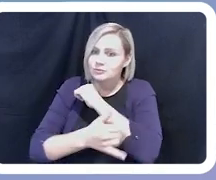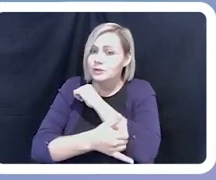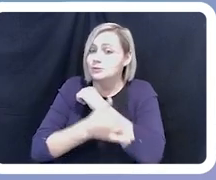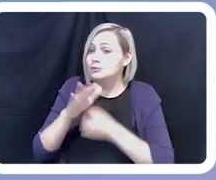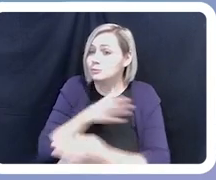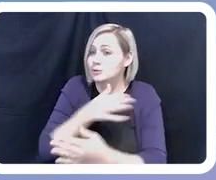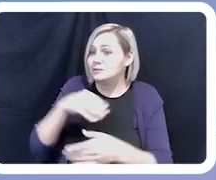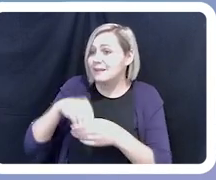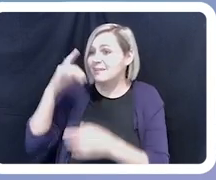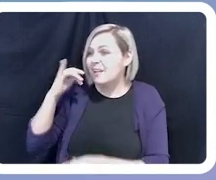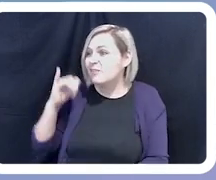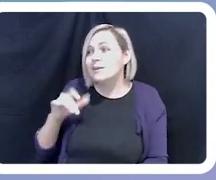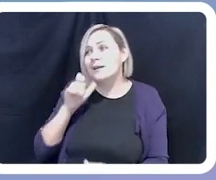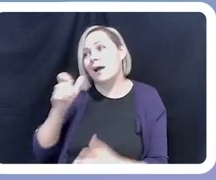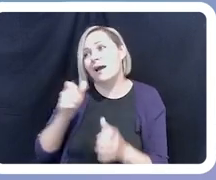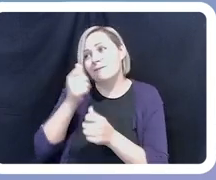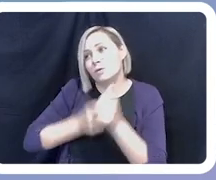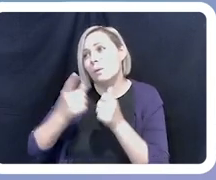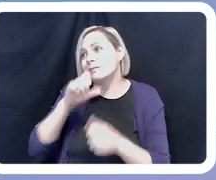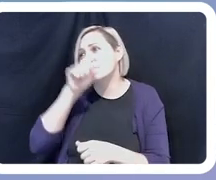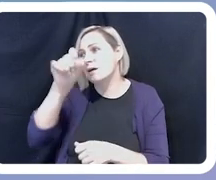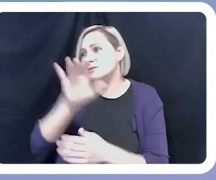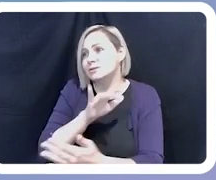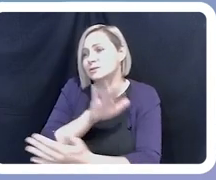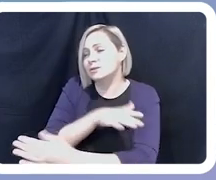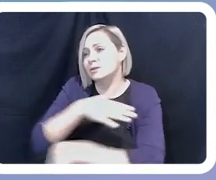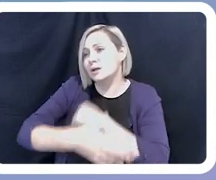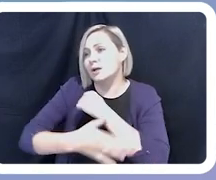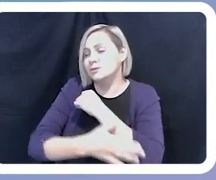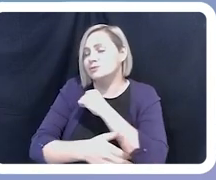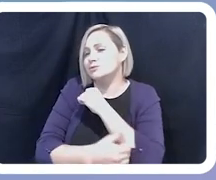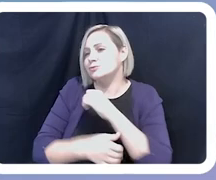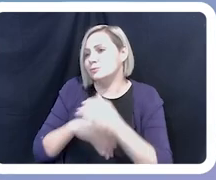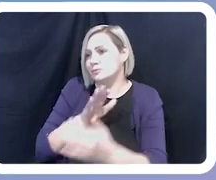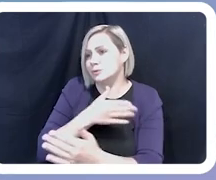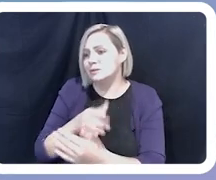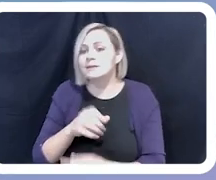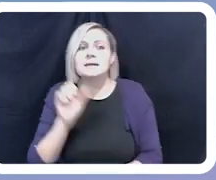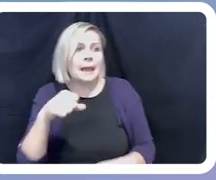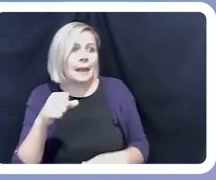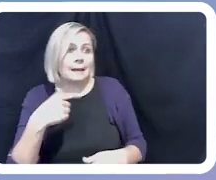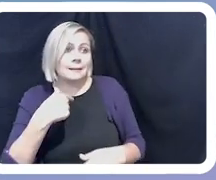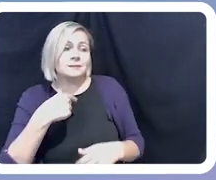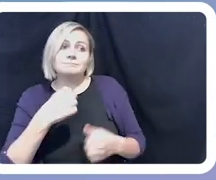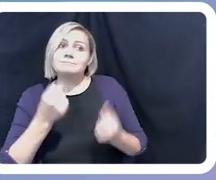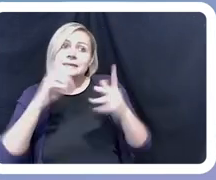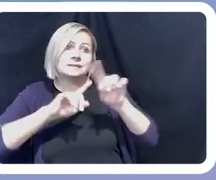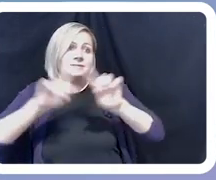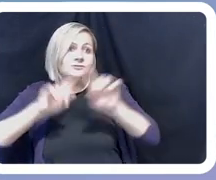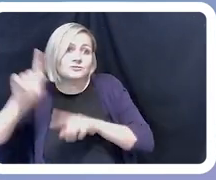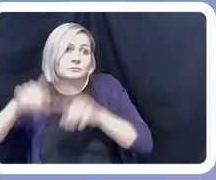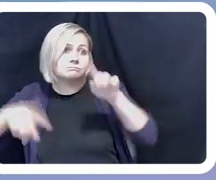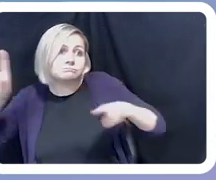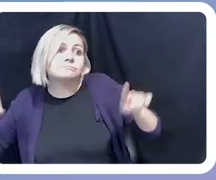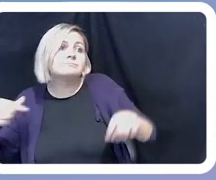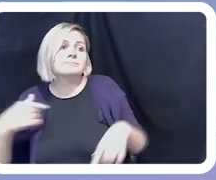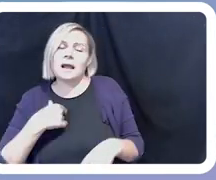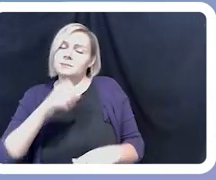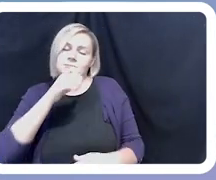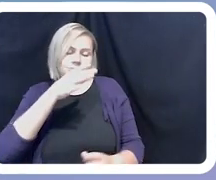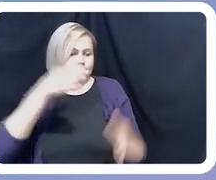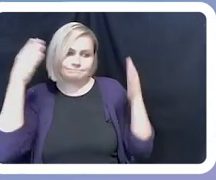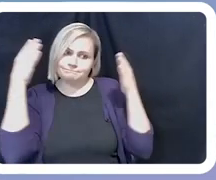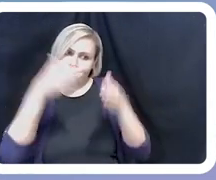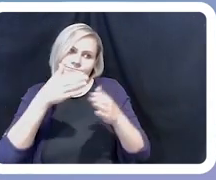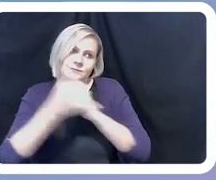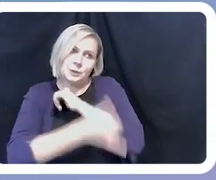music. Yeah. I know. Like some people like different kind of genres in music, but with me, I'm a hardcore country woman.